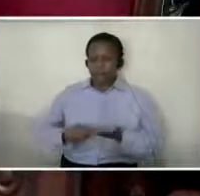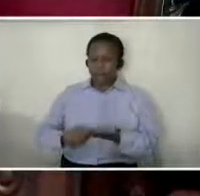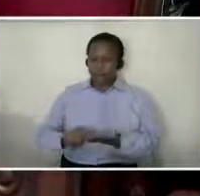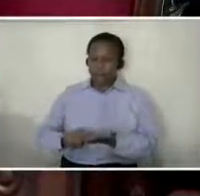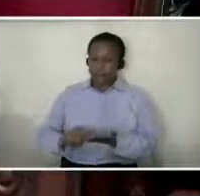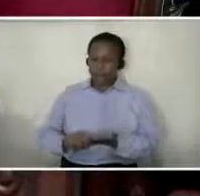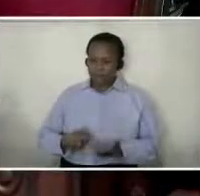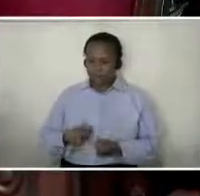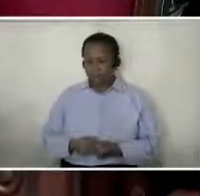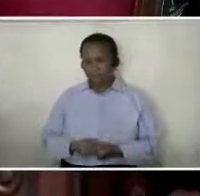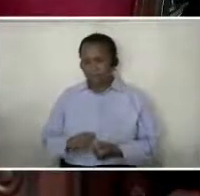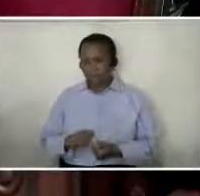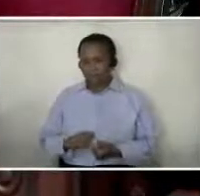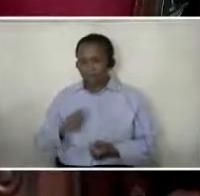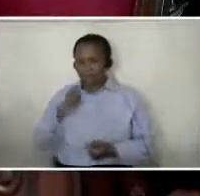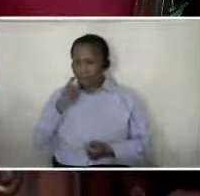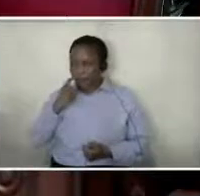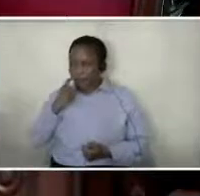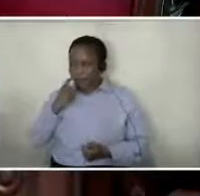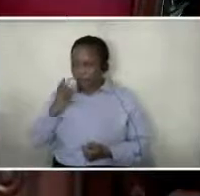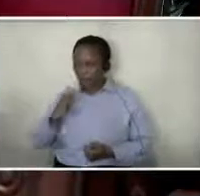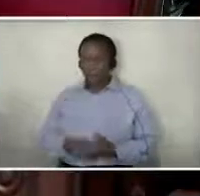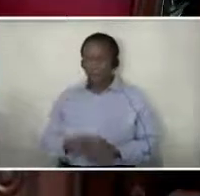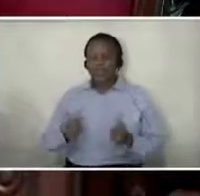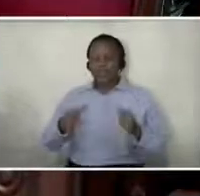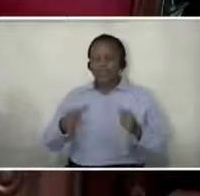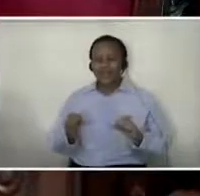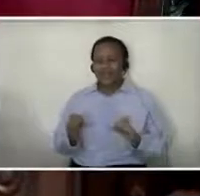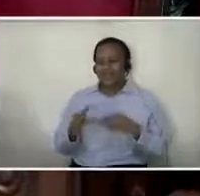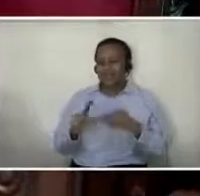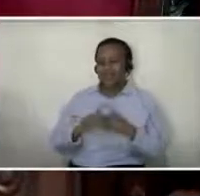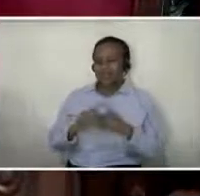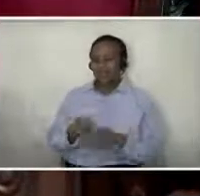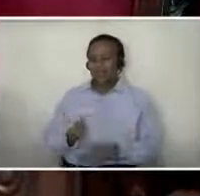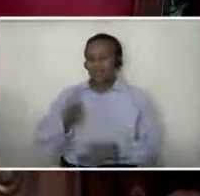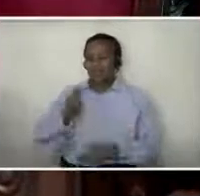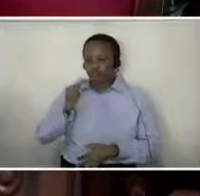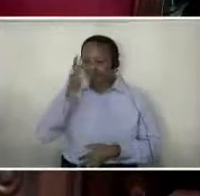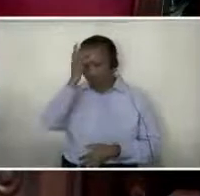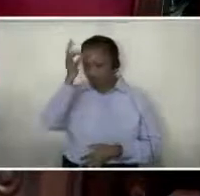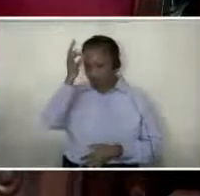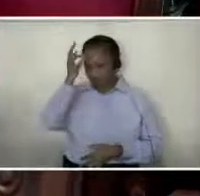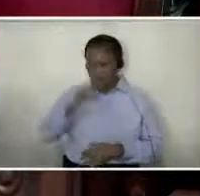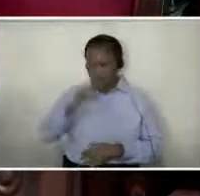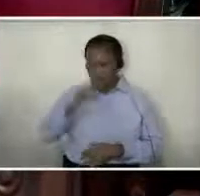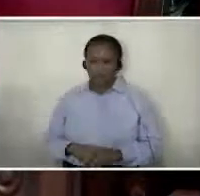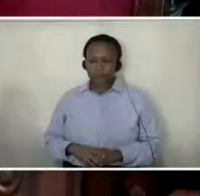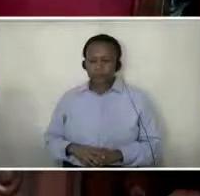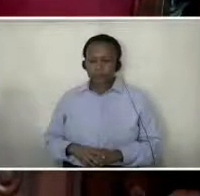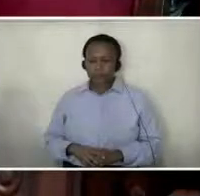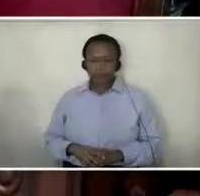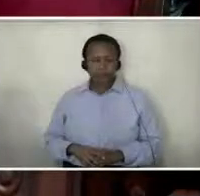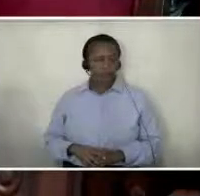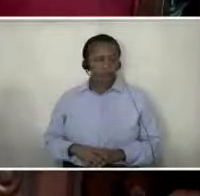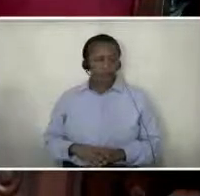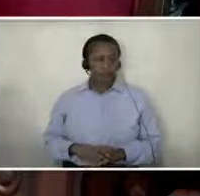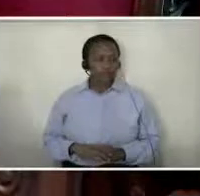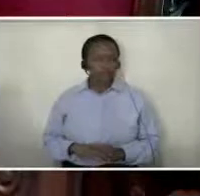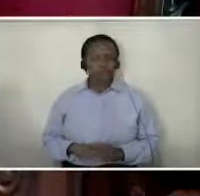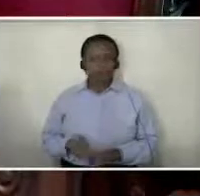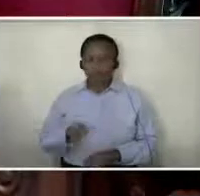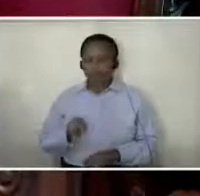The next member for 2 minutes on behalf of the NF